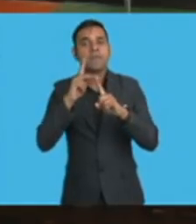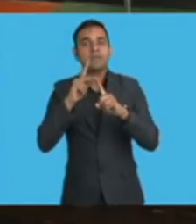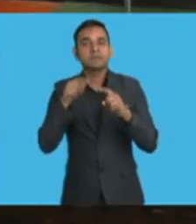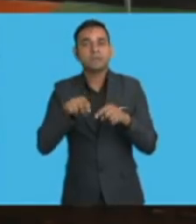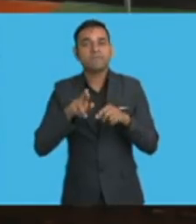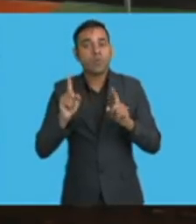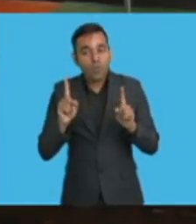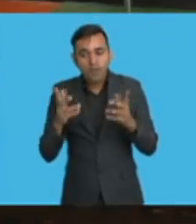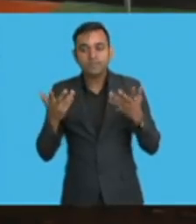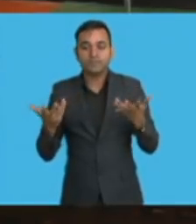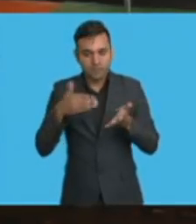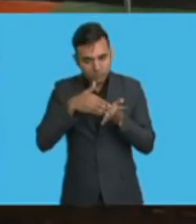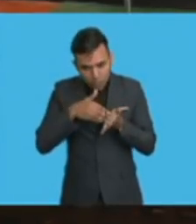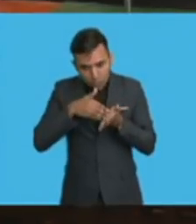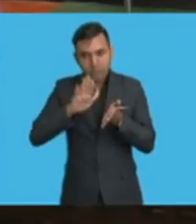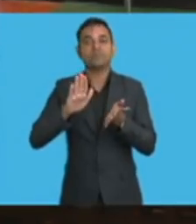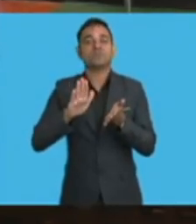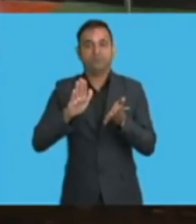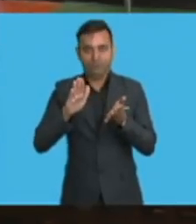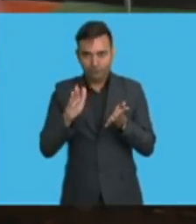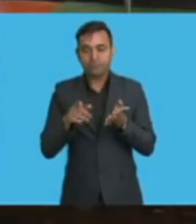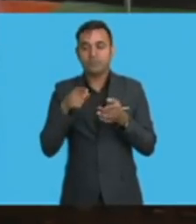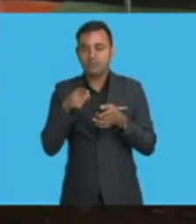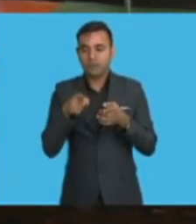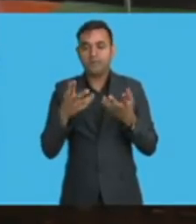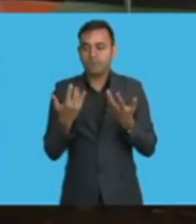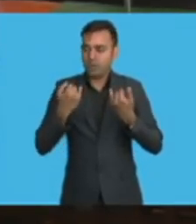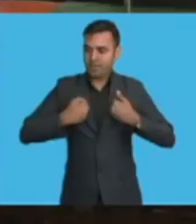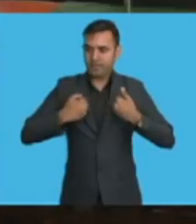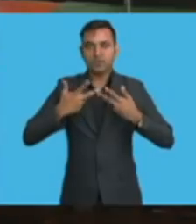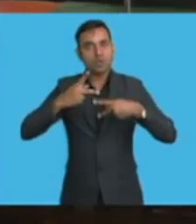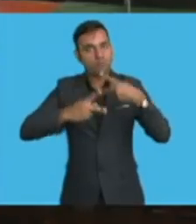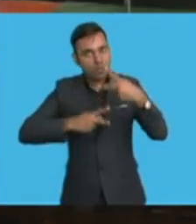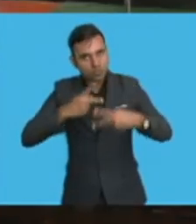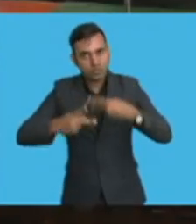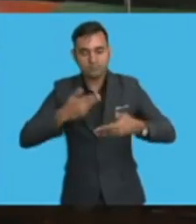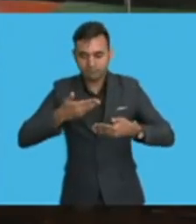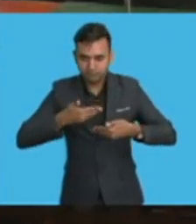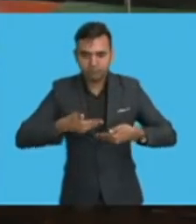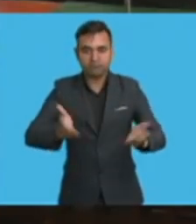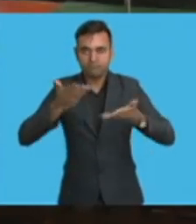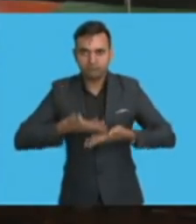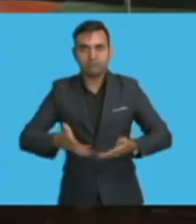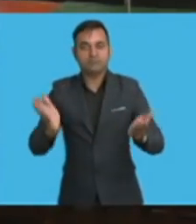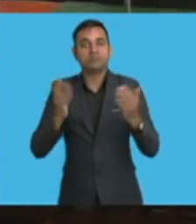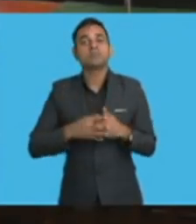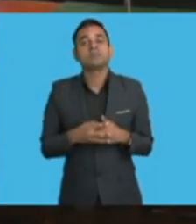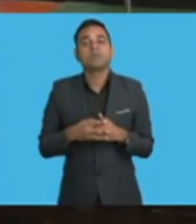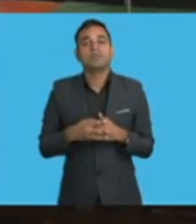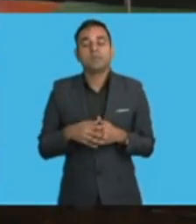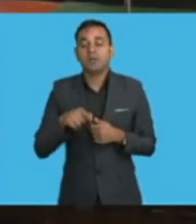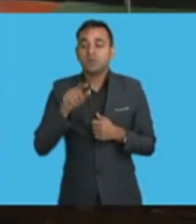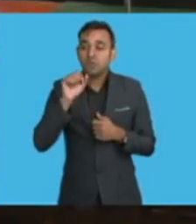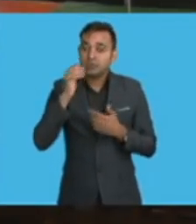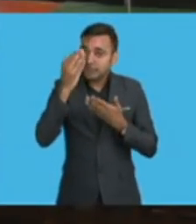authorize or to implement the process of putting into place His Excellency the President of